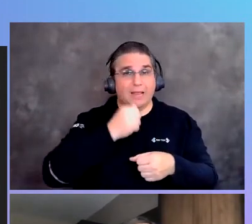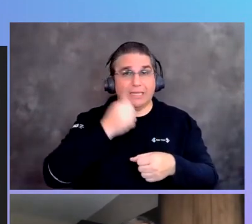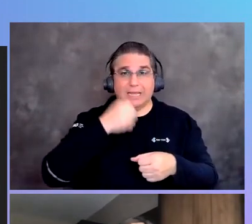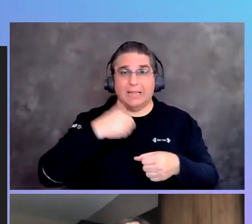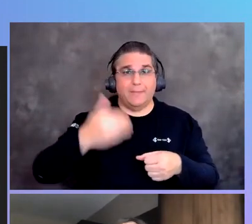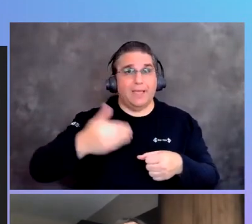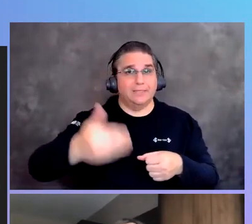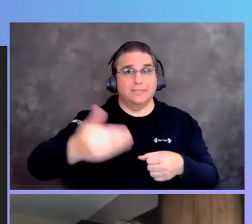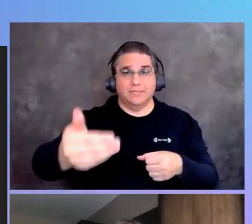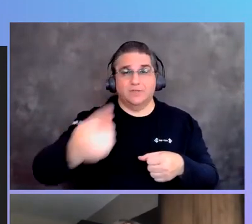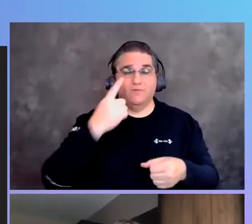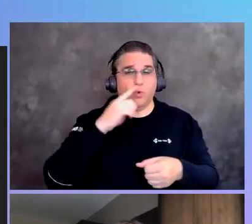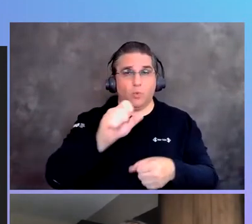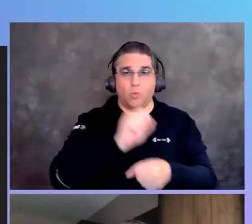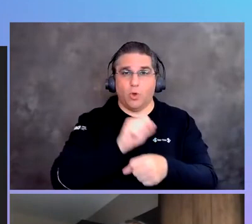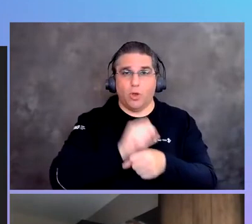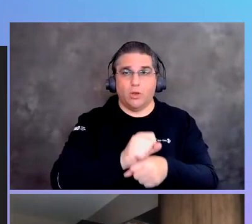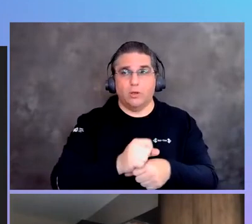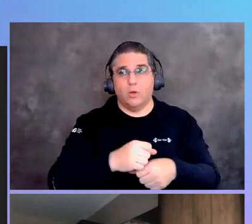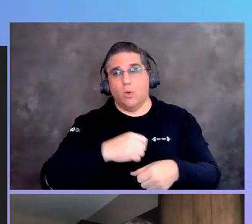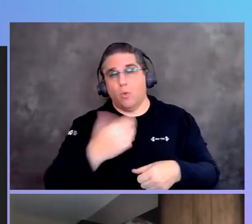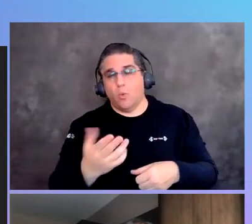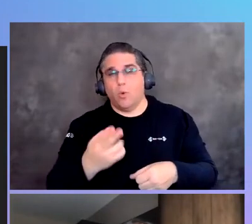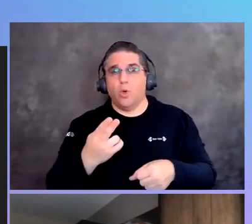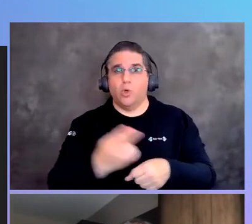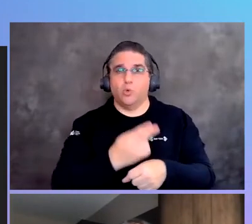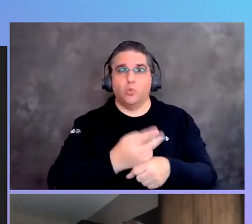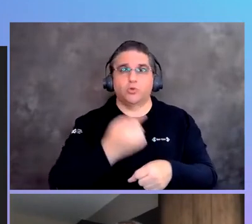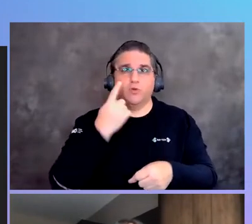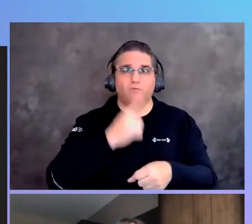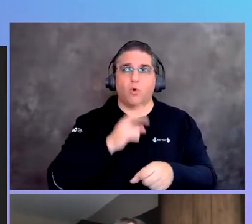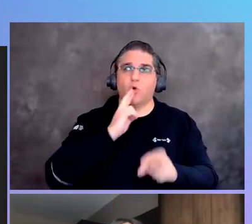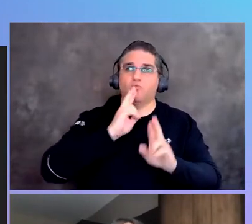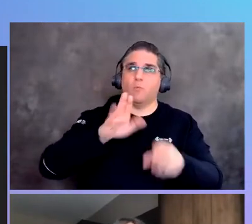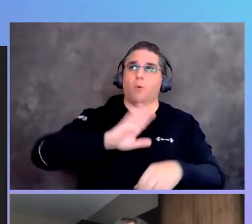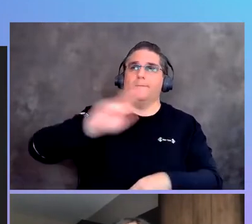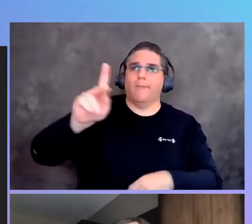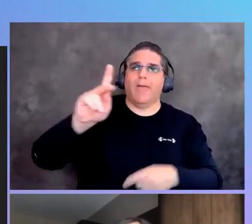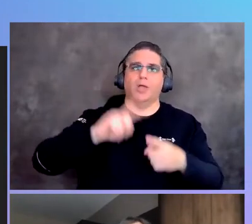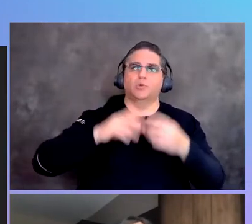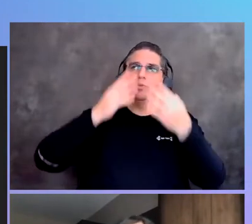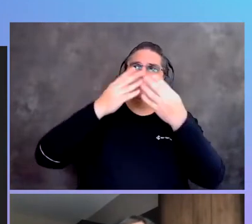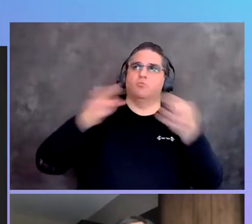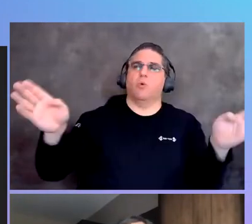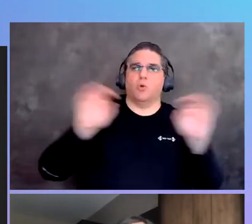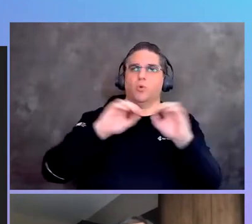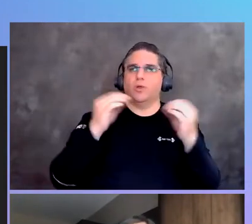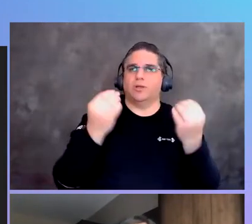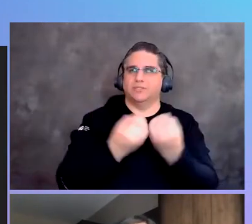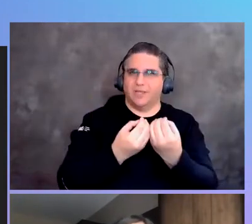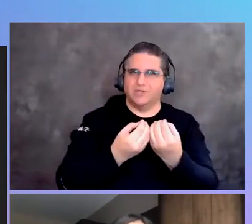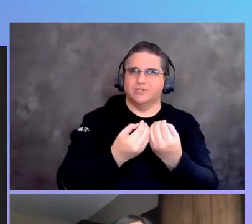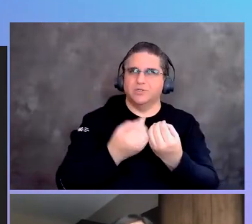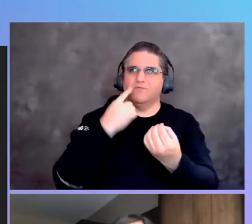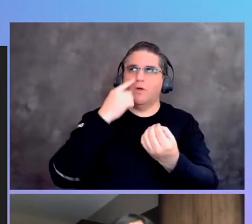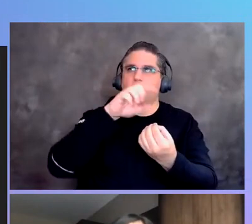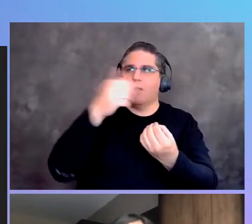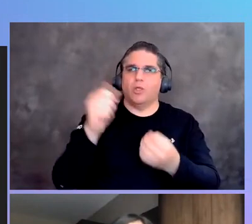your work, or you can also use to report back into a broader organization, other stakeholders of that